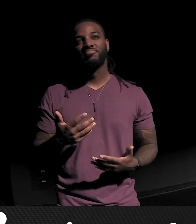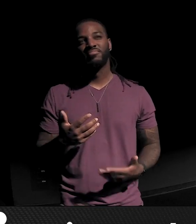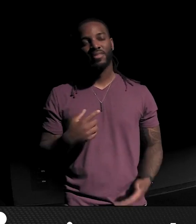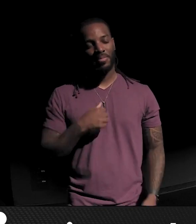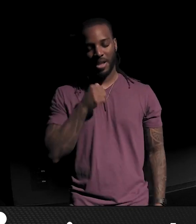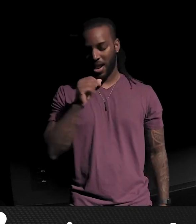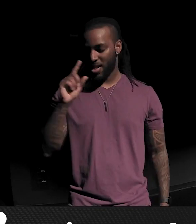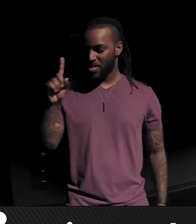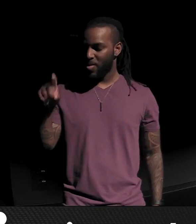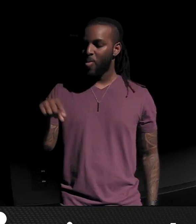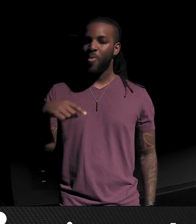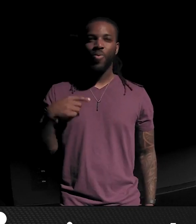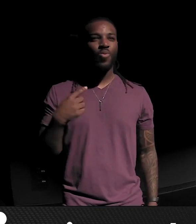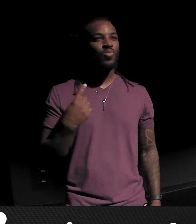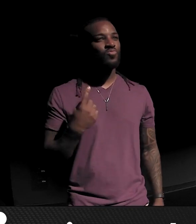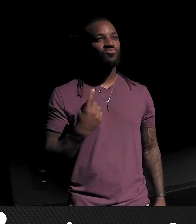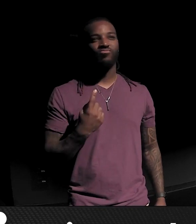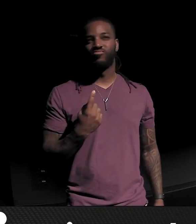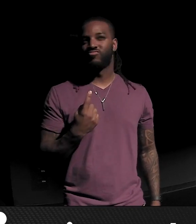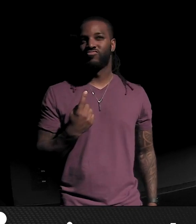afraid. I'm not alone.